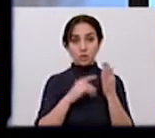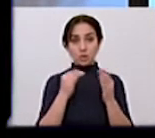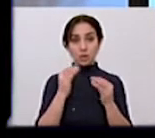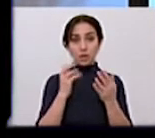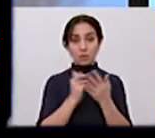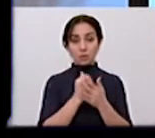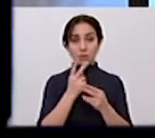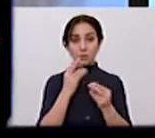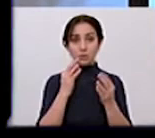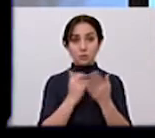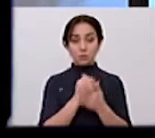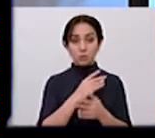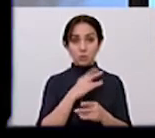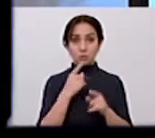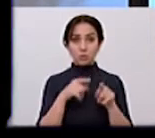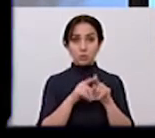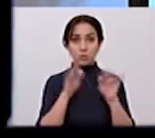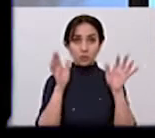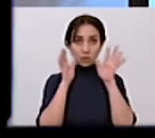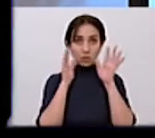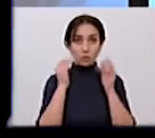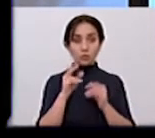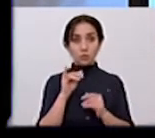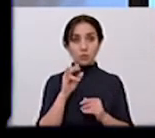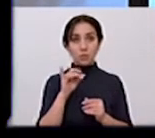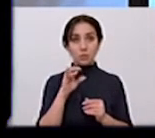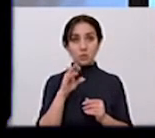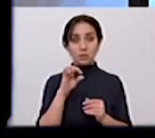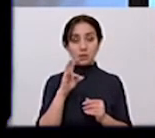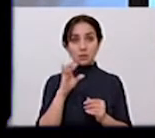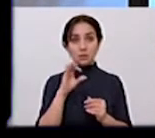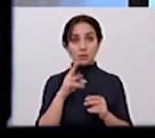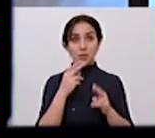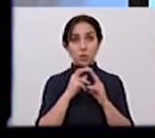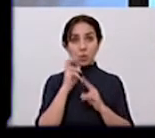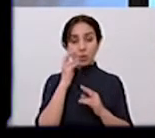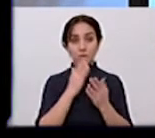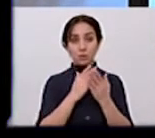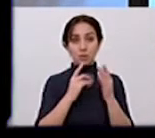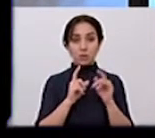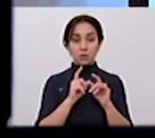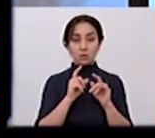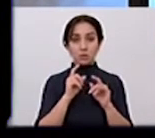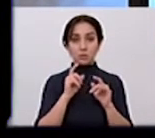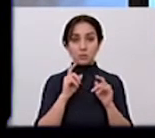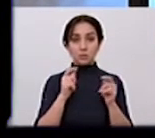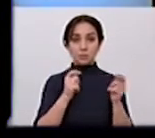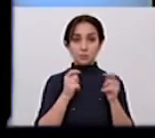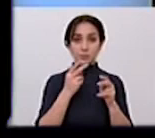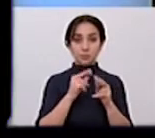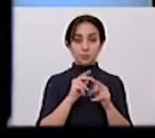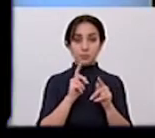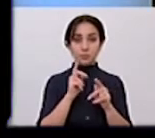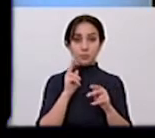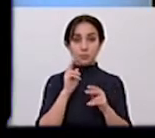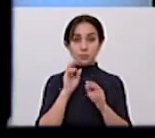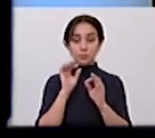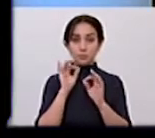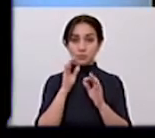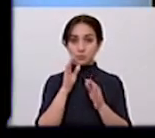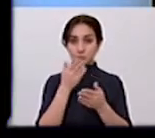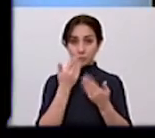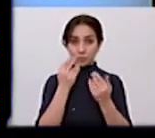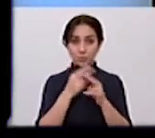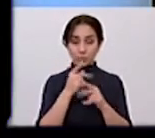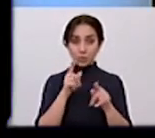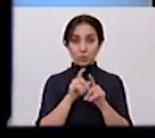qo'lga kiritdi va bu bilan islom fundamentalistlarni hokimiyatga kelishini oldiga olganligi mamlakatni bir muncha o'sha